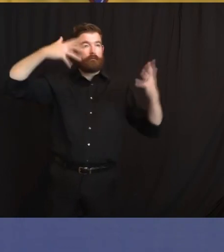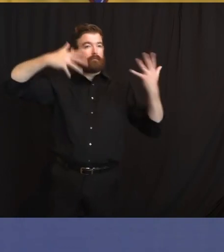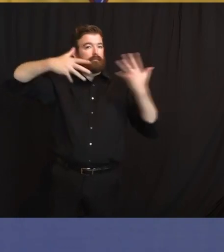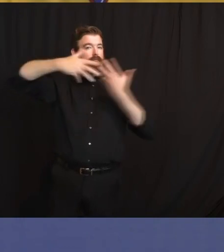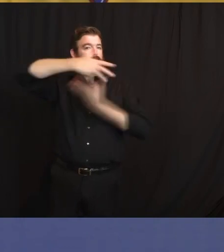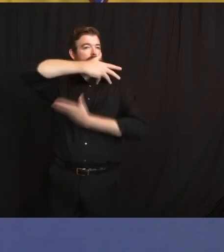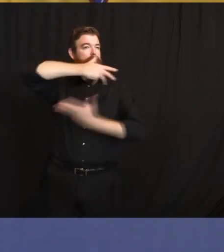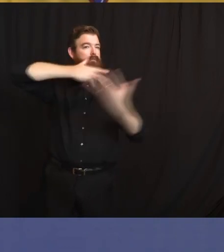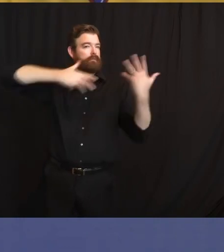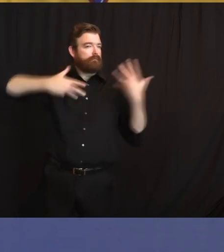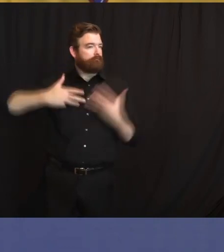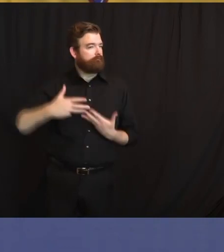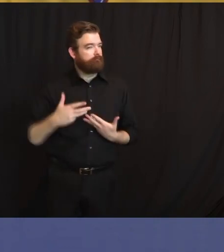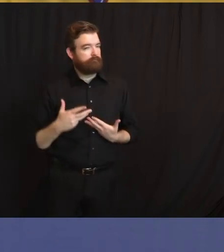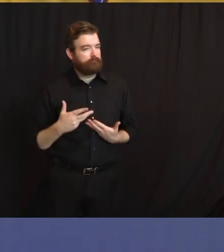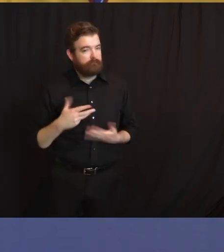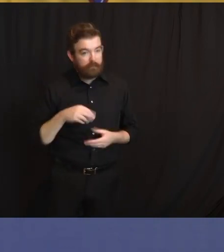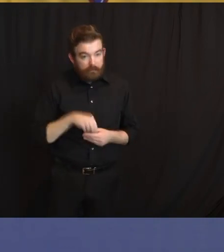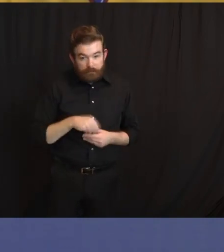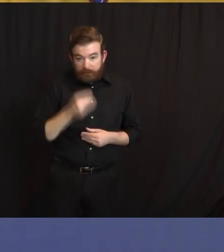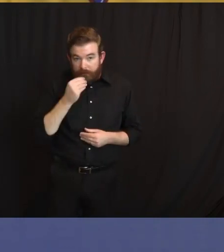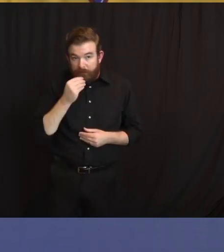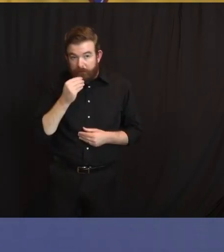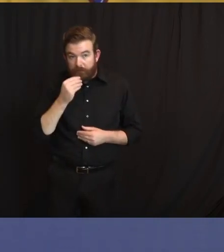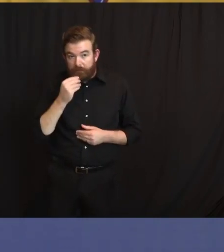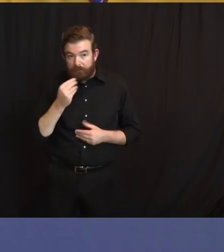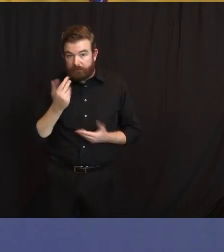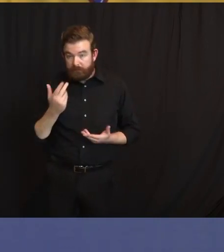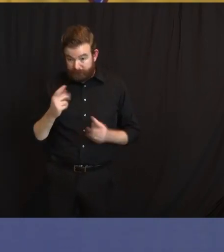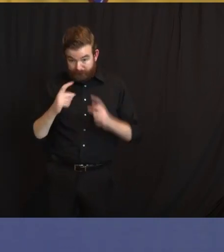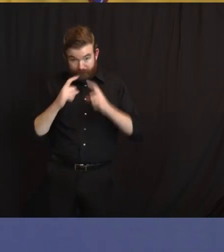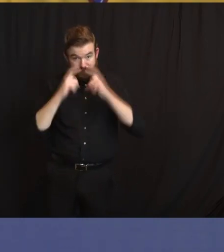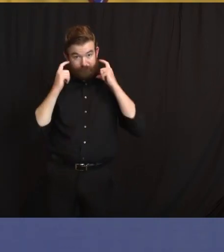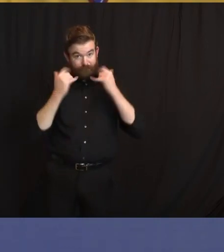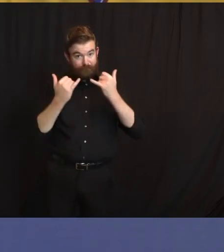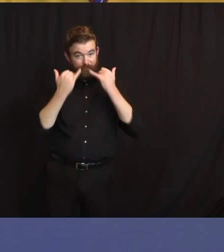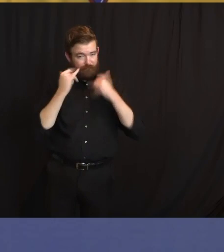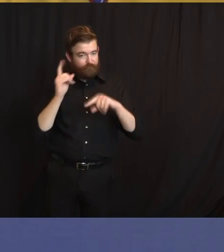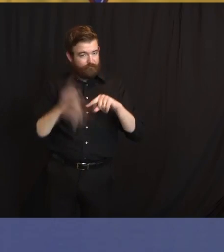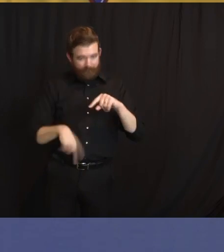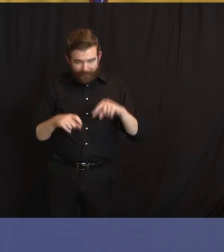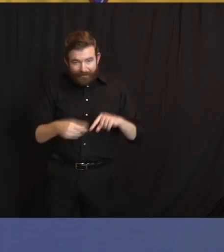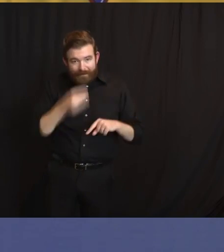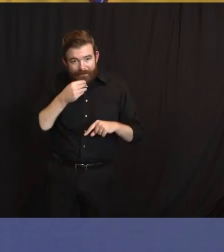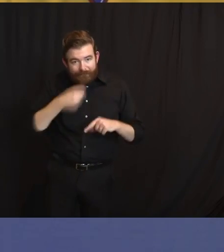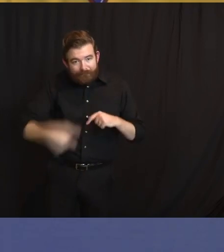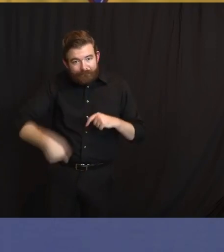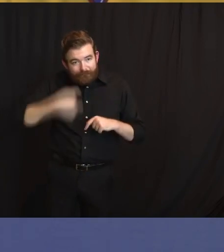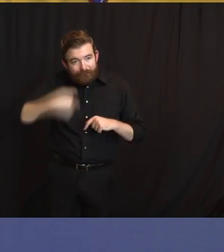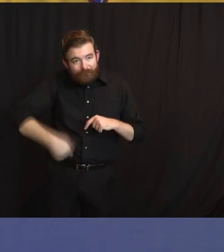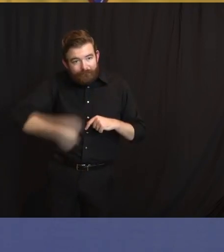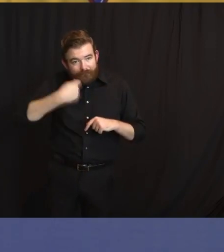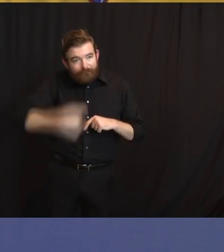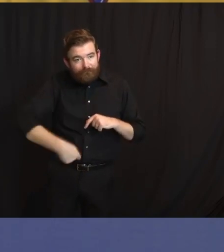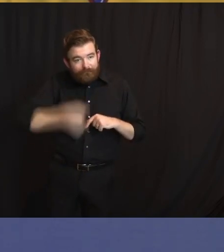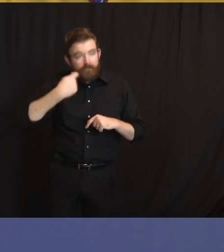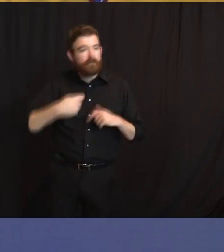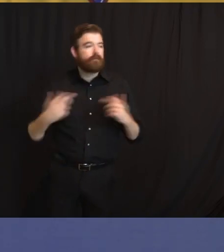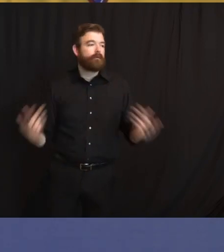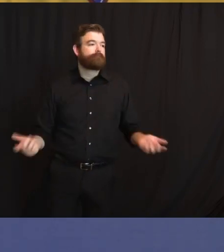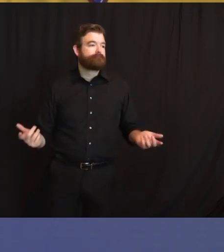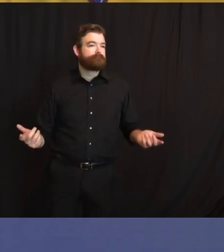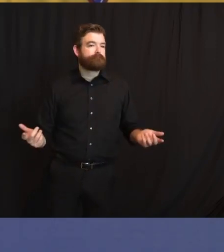one of these over your face is a game changer. And if you look at the other inside things that we're allowing to go